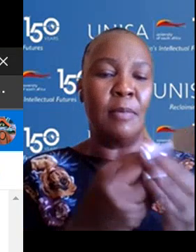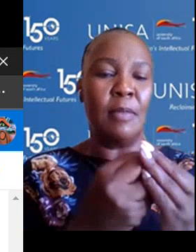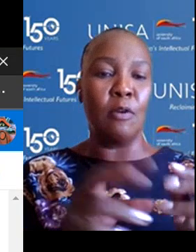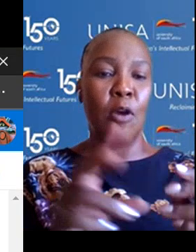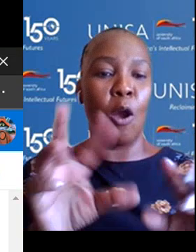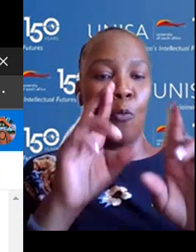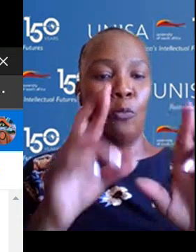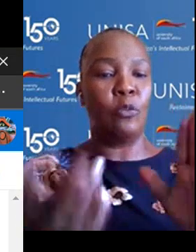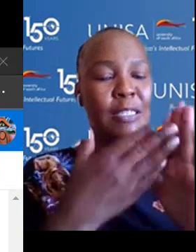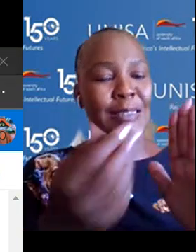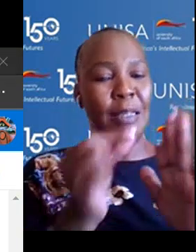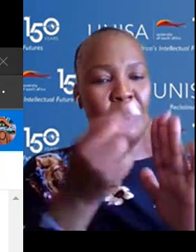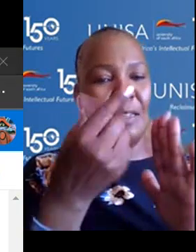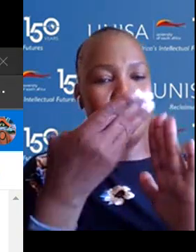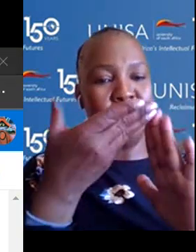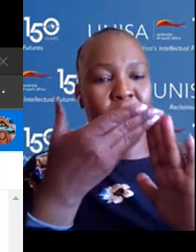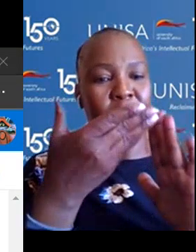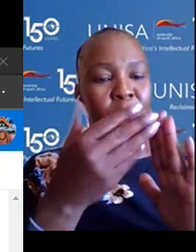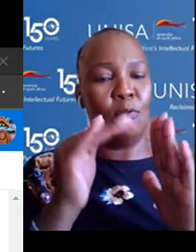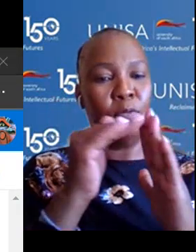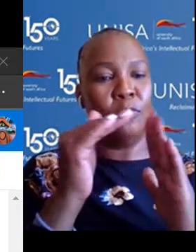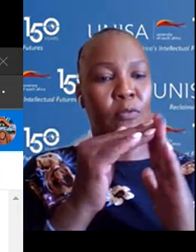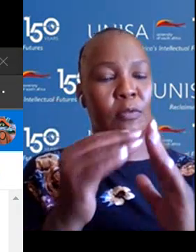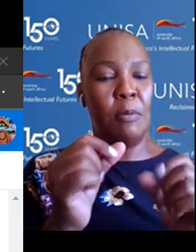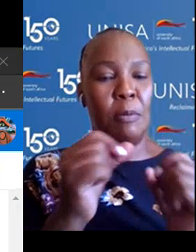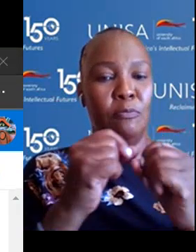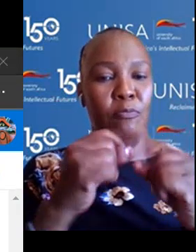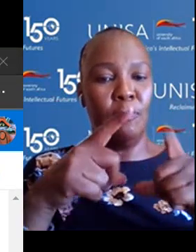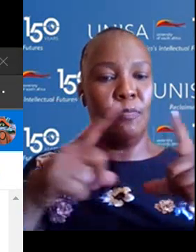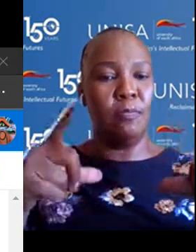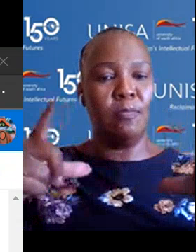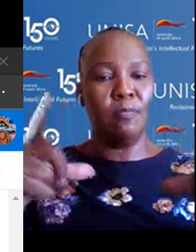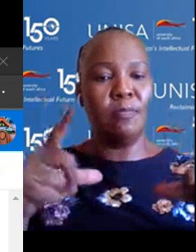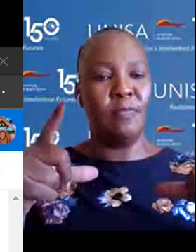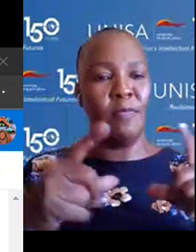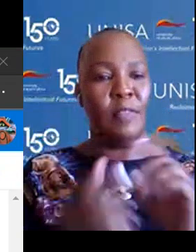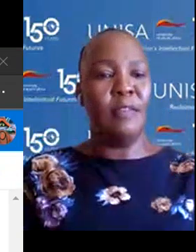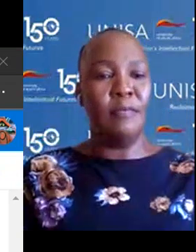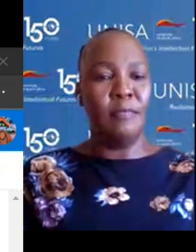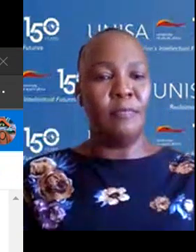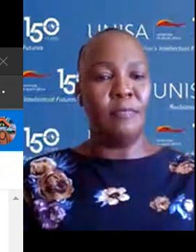it. Maybe I should just zoom into it. I'll get my magnifying glass quickly.